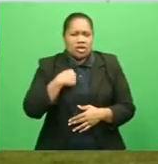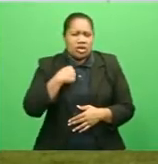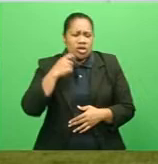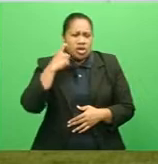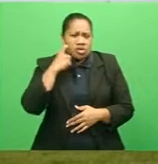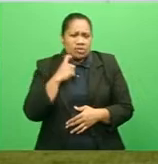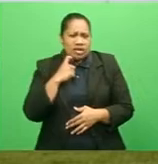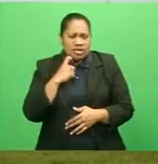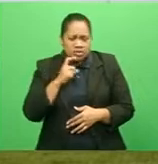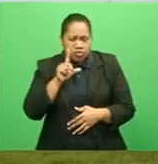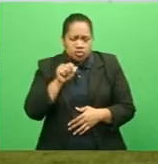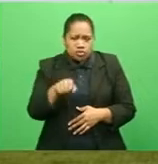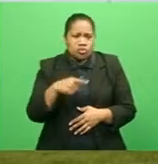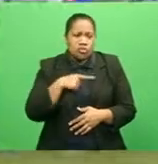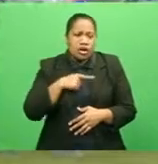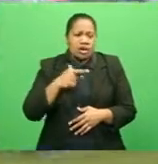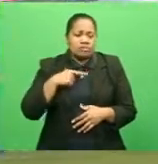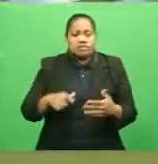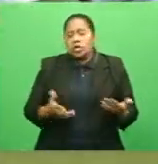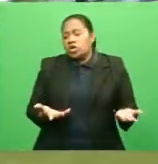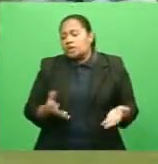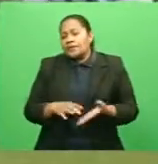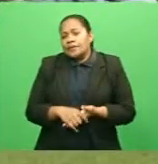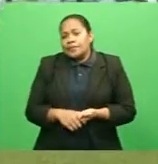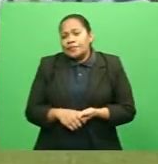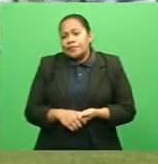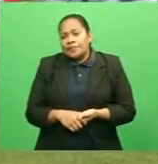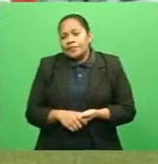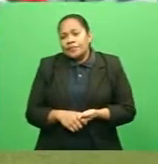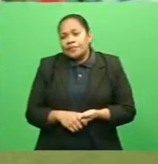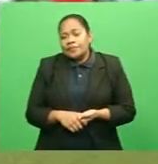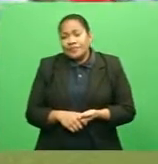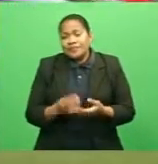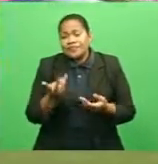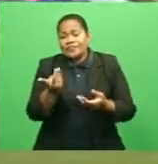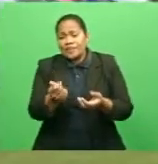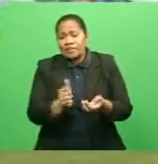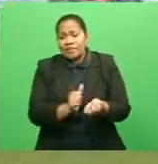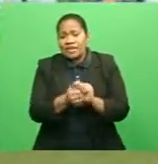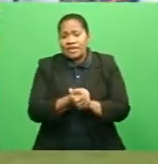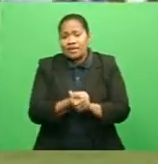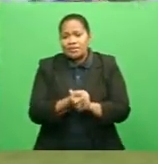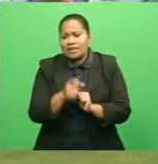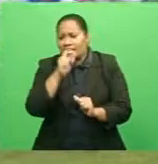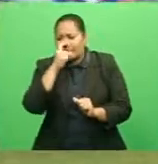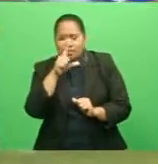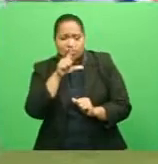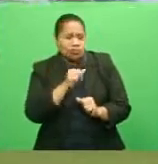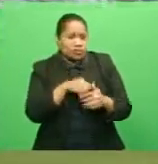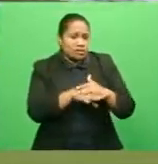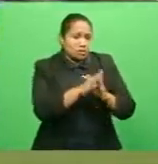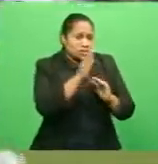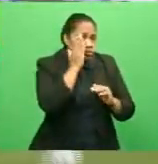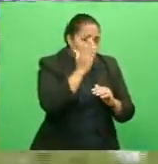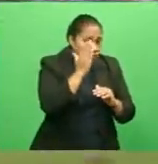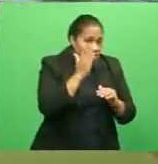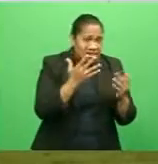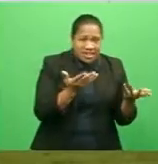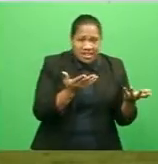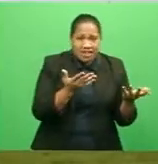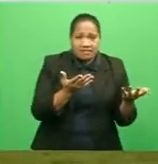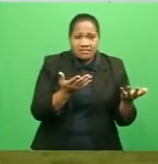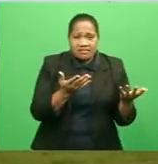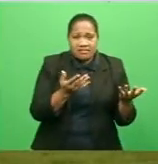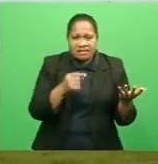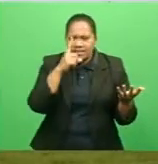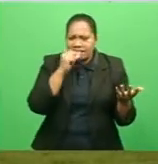that because it's it's some of the game that they can't do in school. Like they can't walk in school, that they